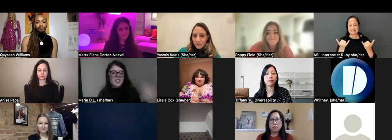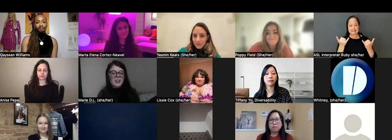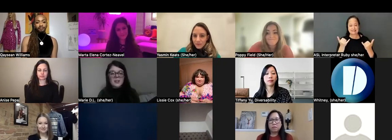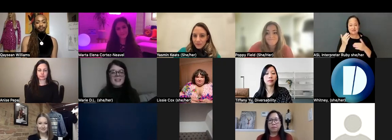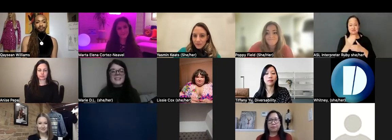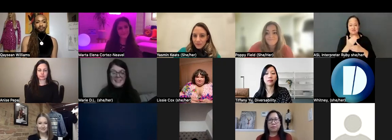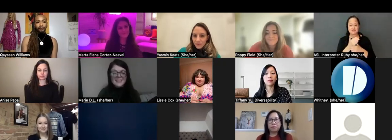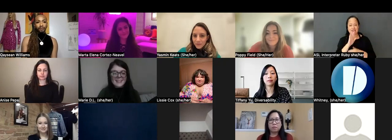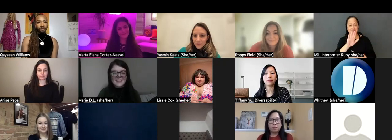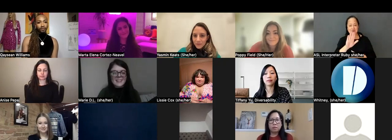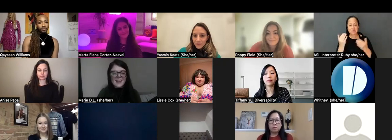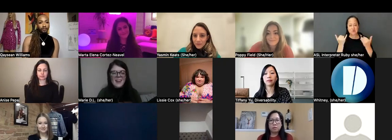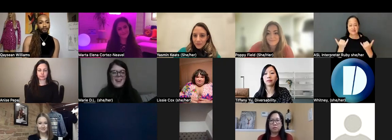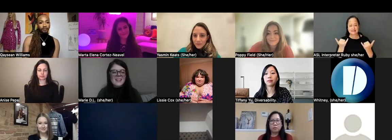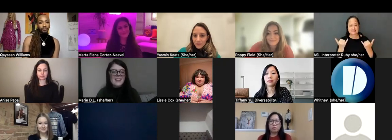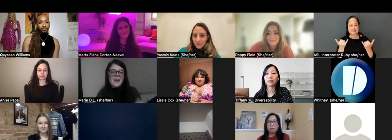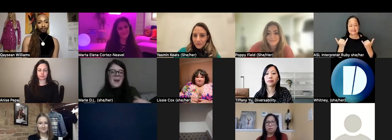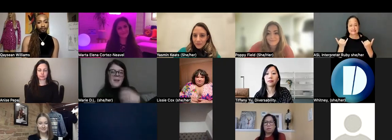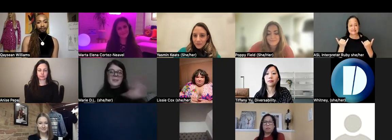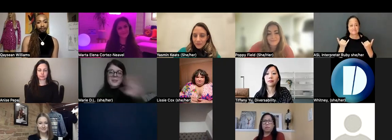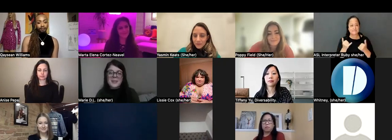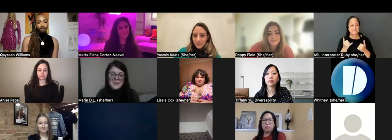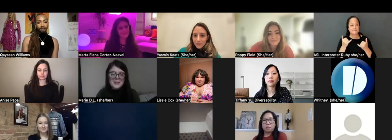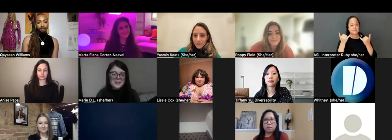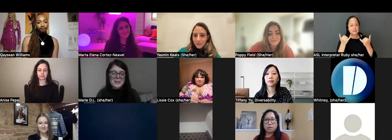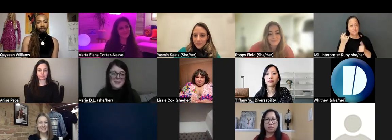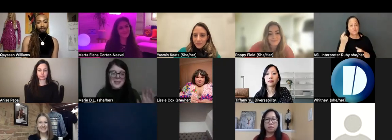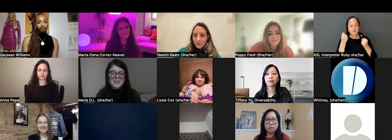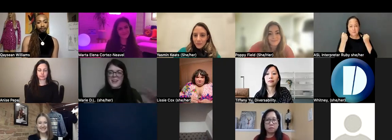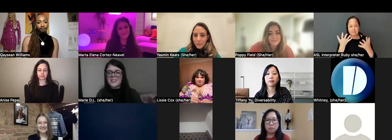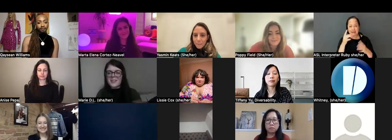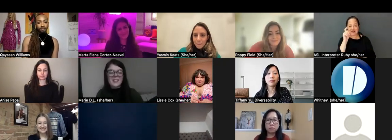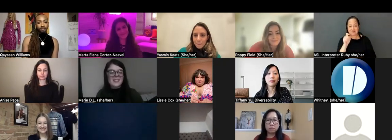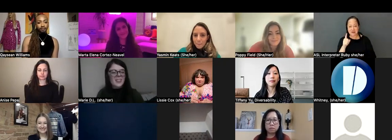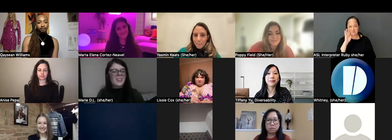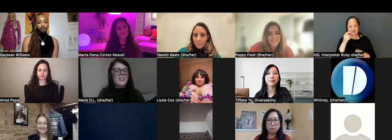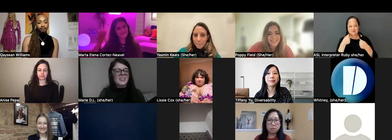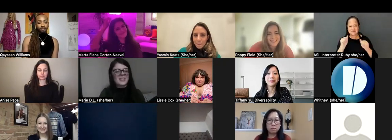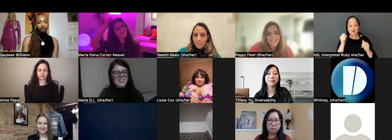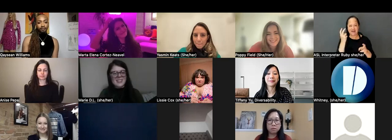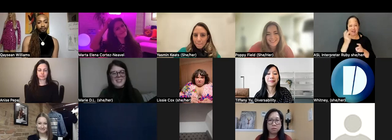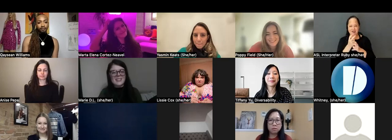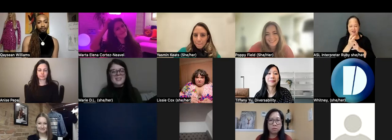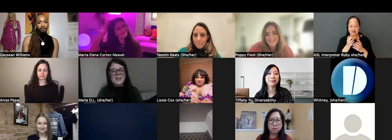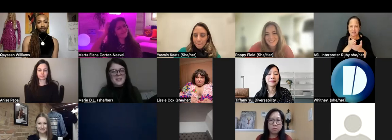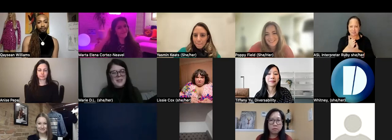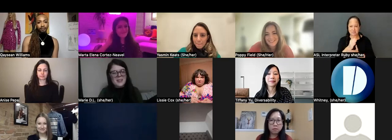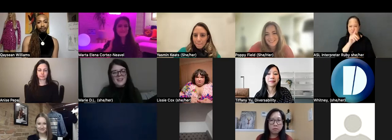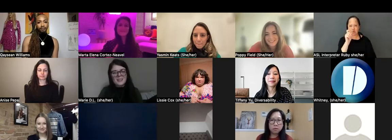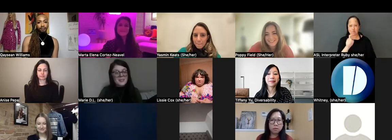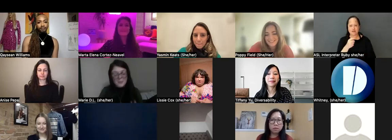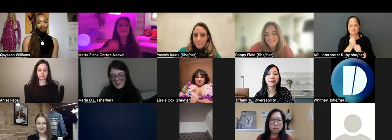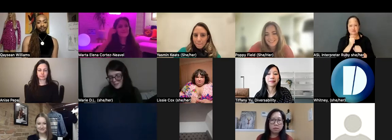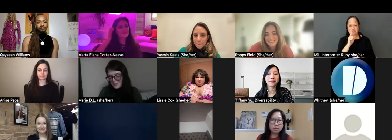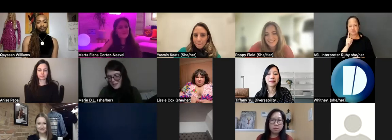your existence. And now we have so many questions, so I'm going to really try so hard to get through these questions to make sure we can get as